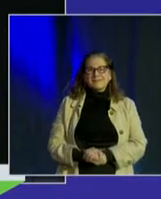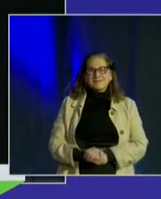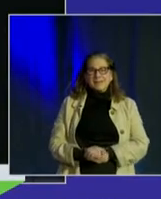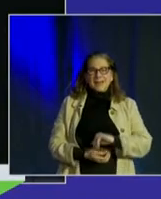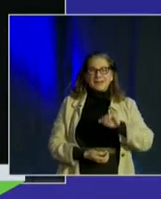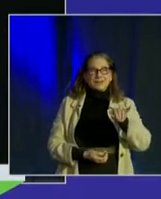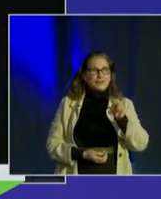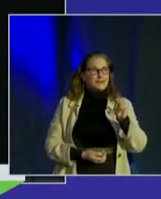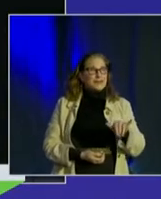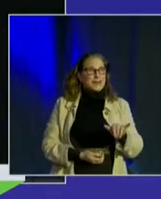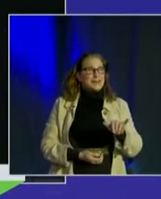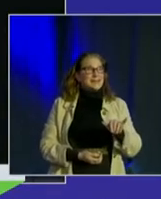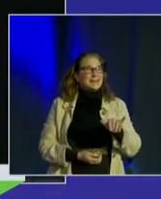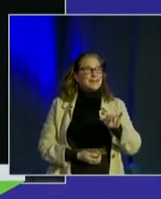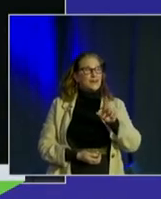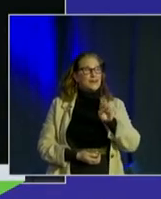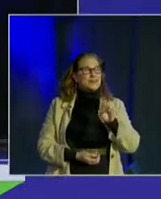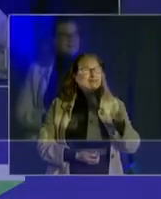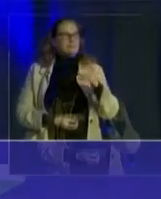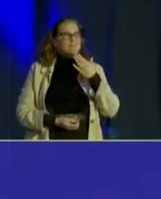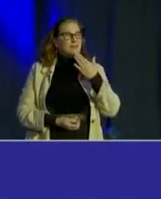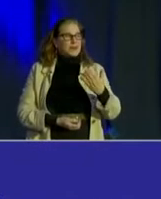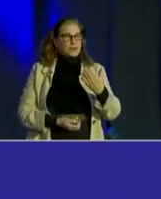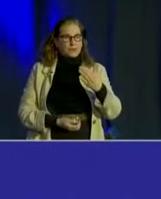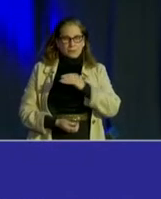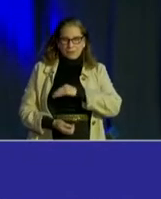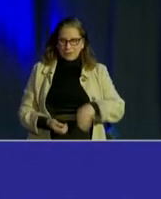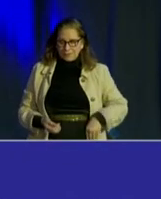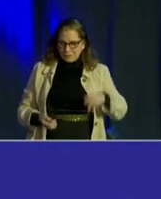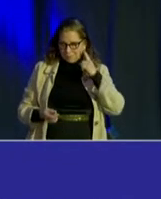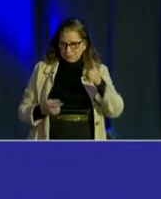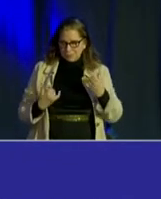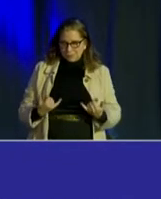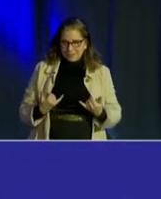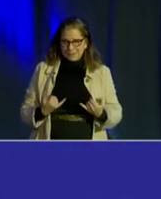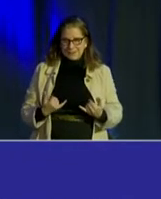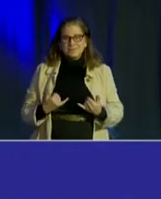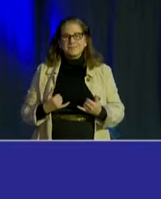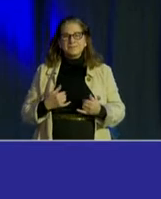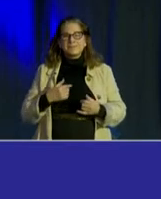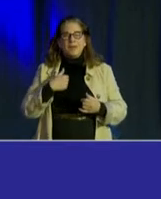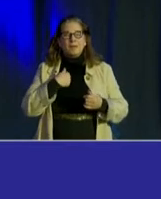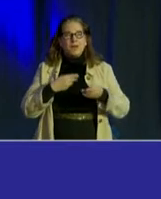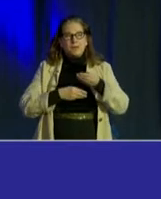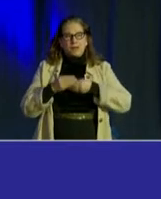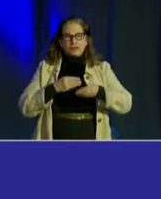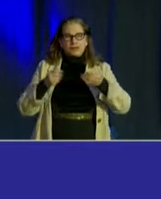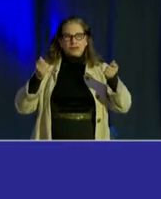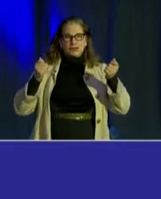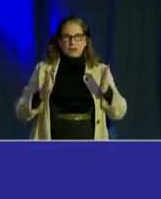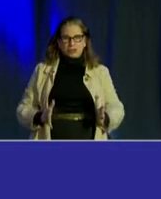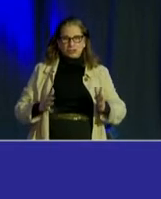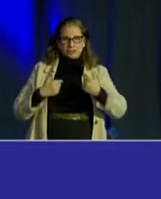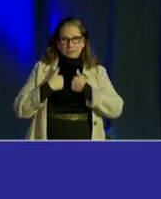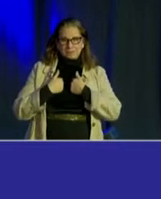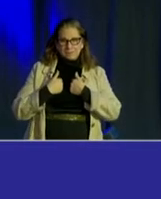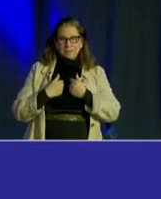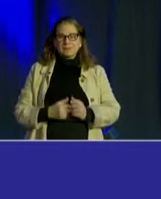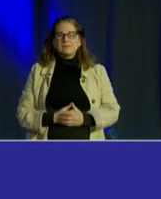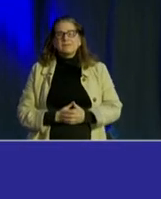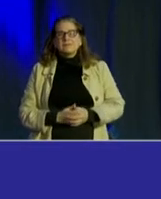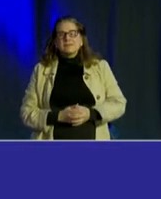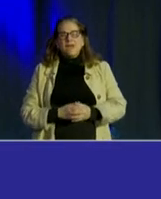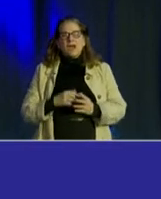joining us today. My name is Jenny Reed, and I am Mayor Bowser's Budget Director. I want to talk to you a little bit about our budget